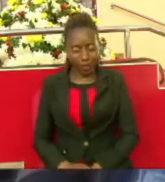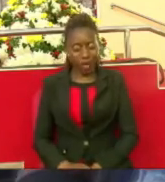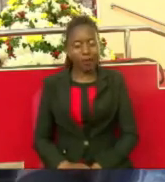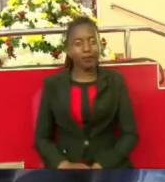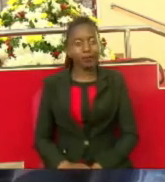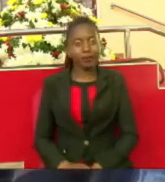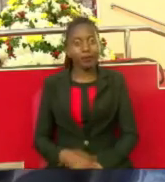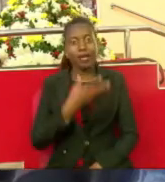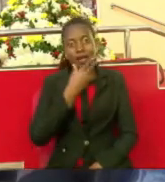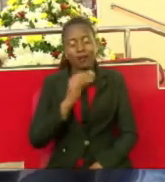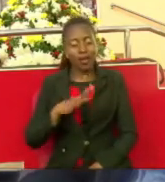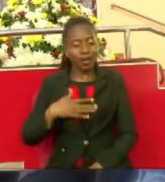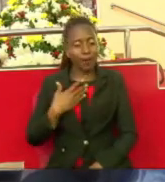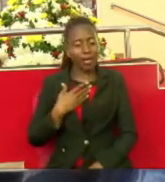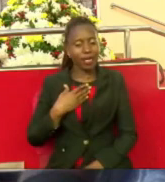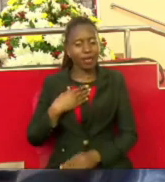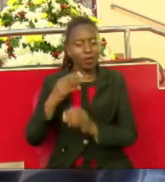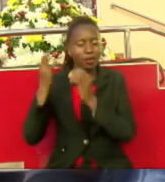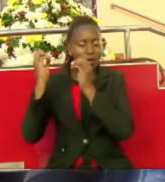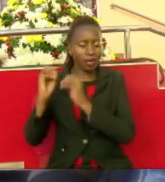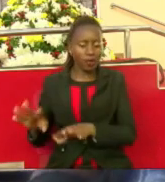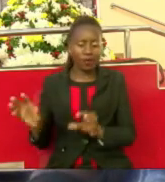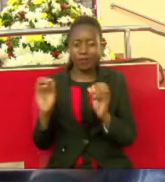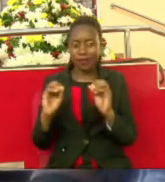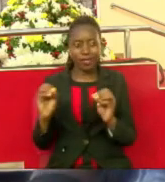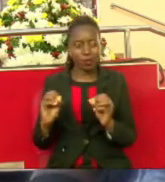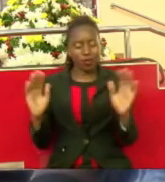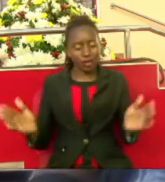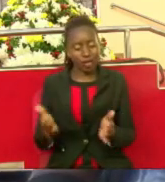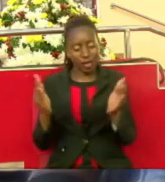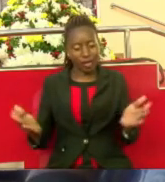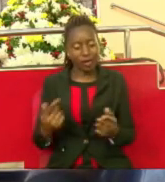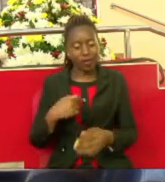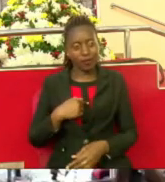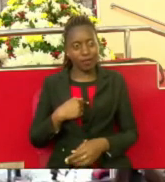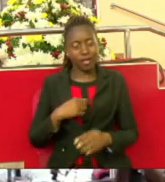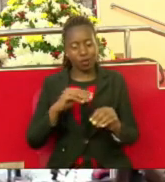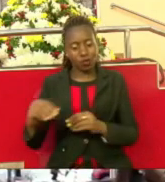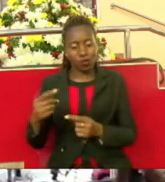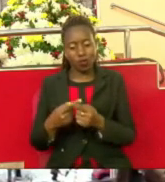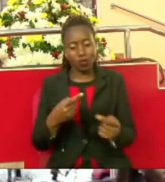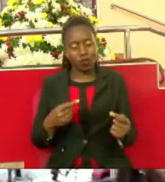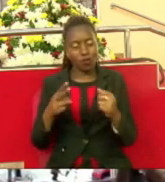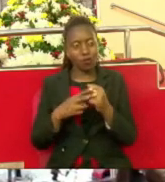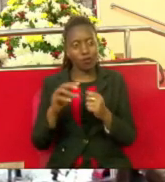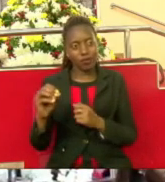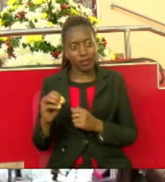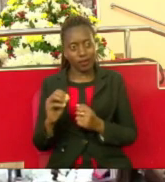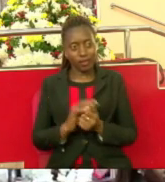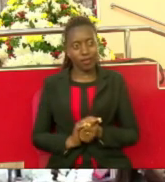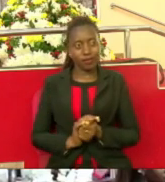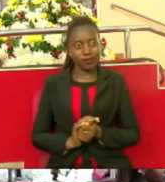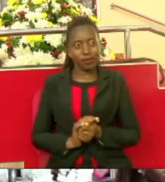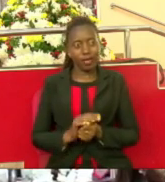from 71 to 60. And I can tell you, God hears. When